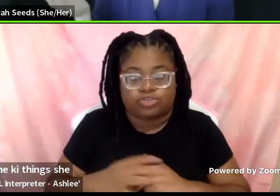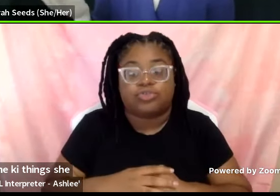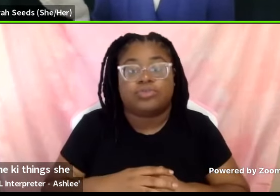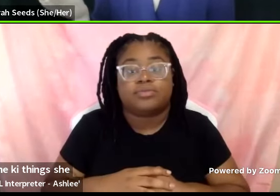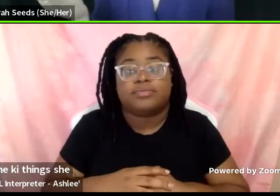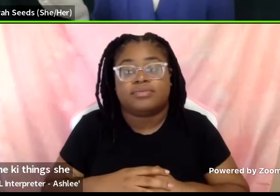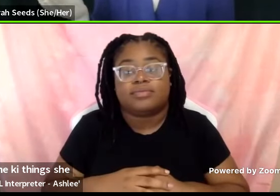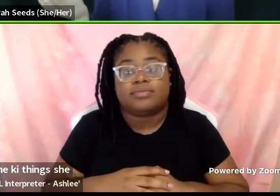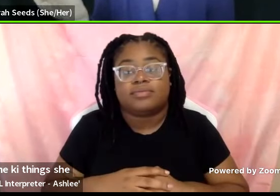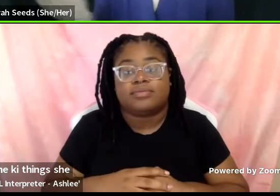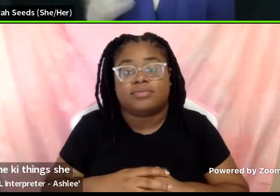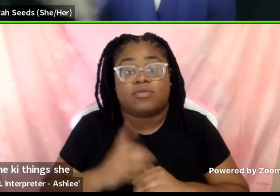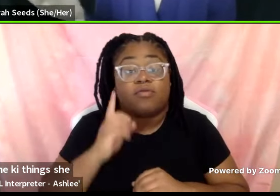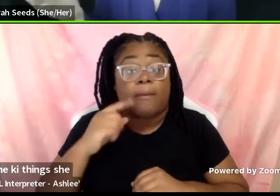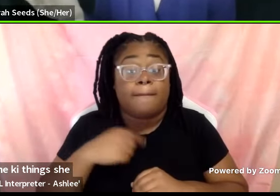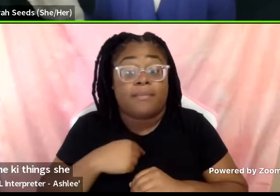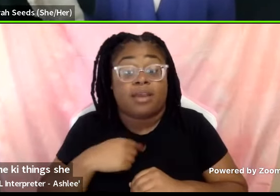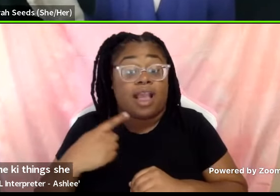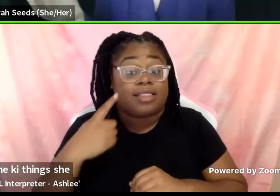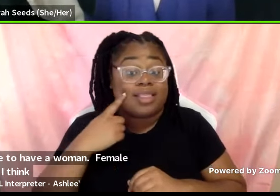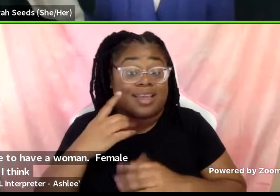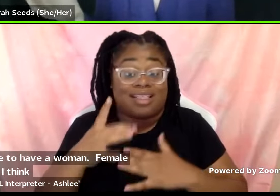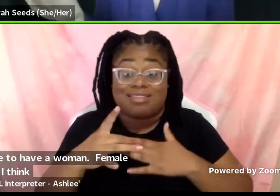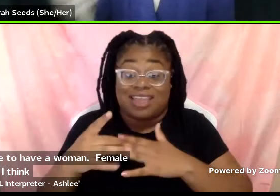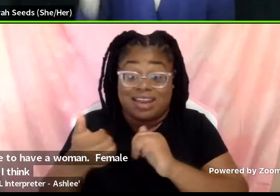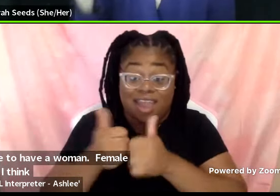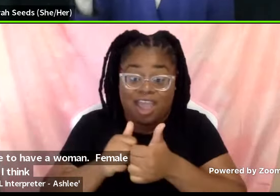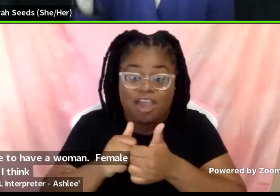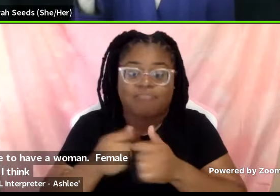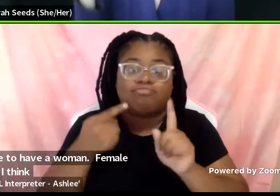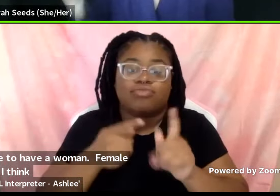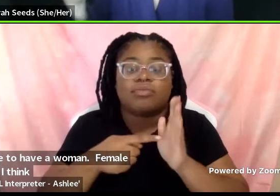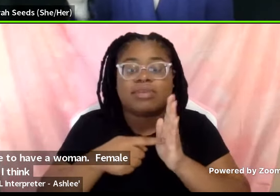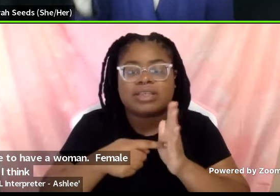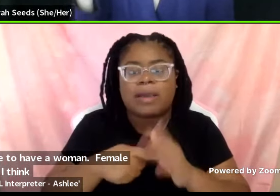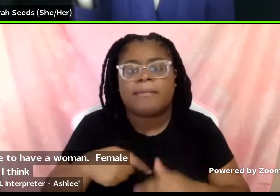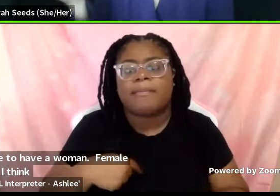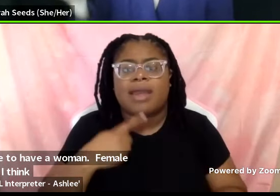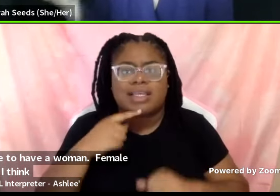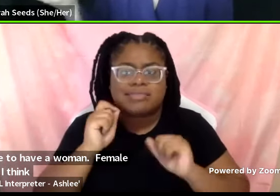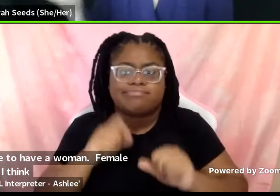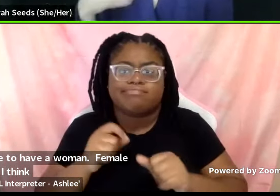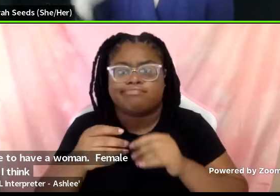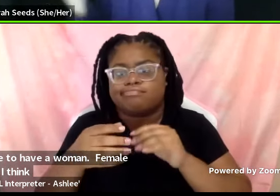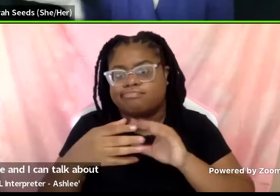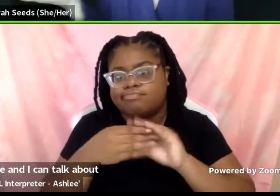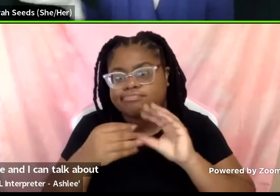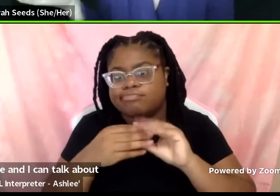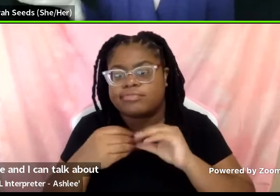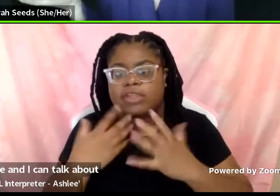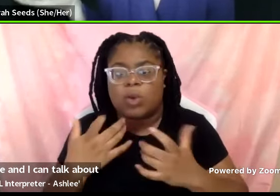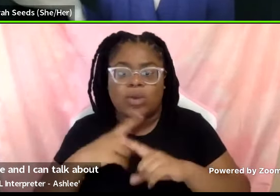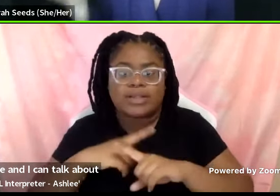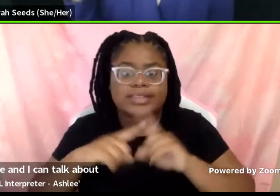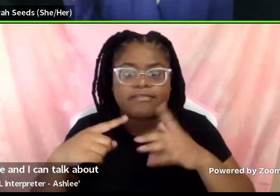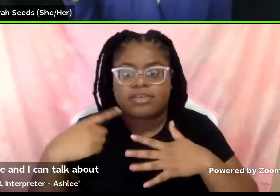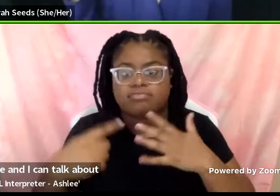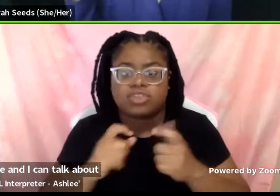only lead by example. I can sit here and talk about all the things I want to be different, to change, to this and that. But unless I'm doing